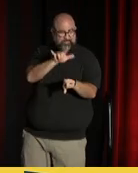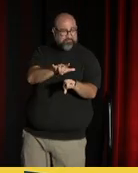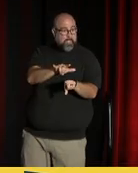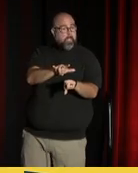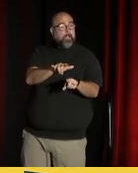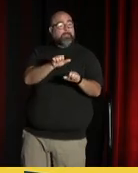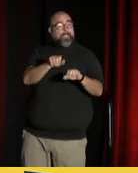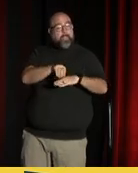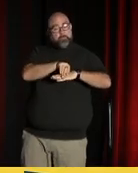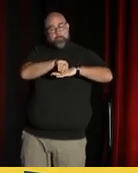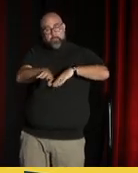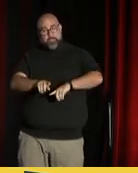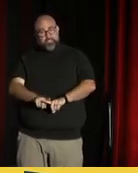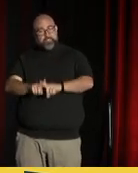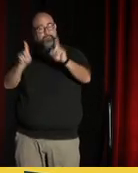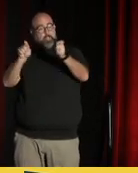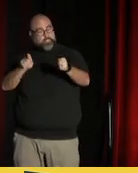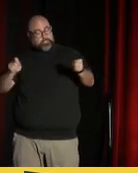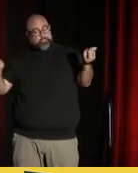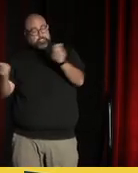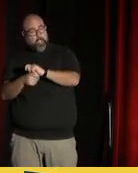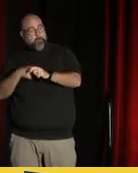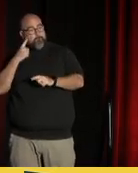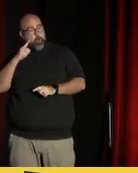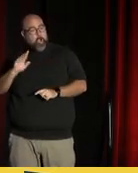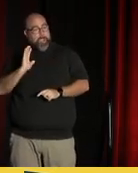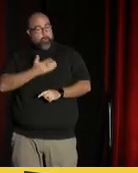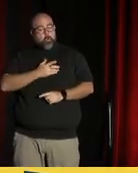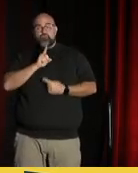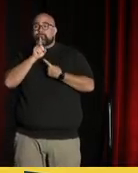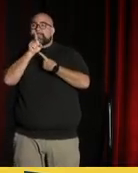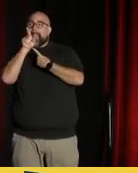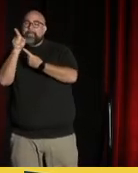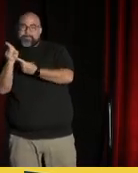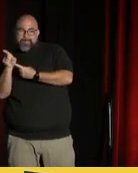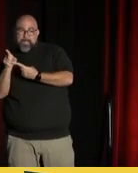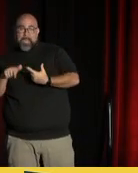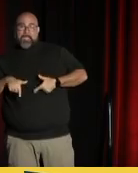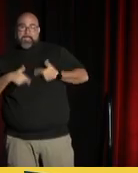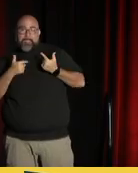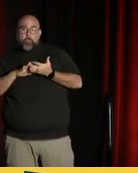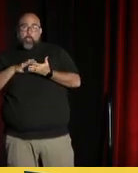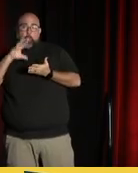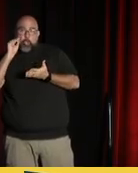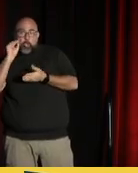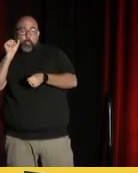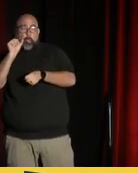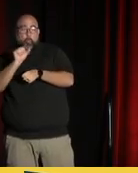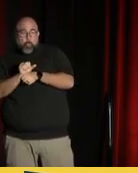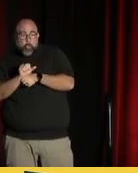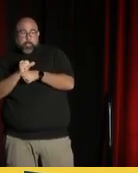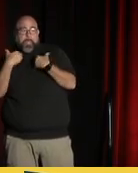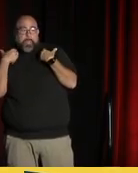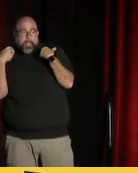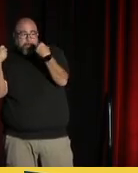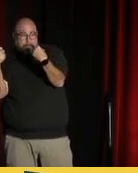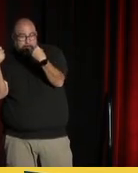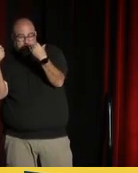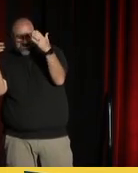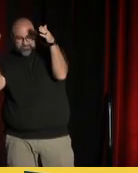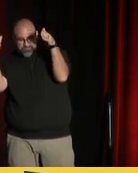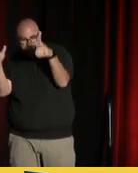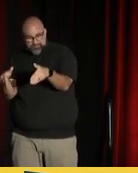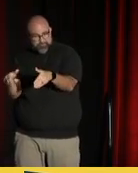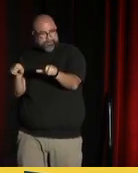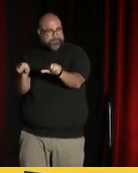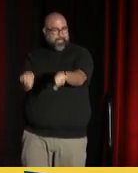a difference in the realities in which we live, learn, work, and heal. So that's what